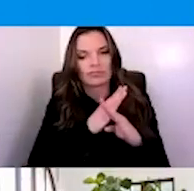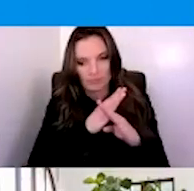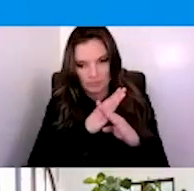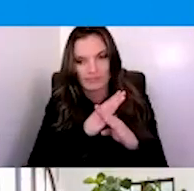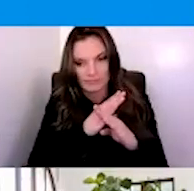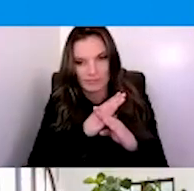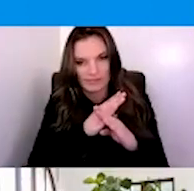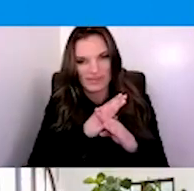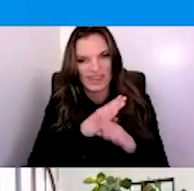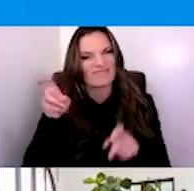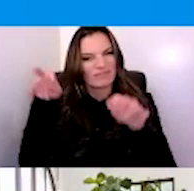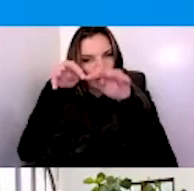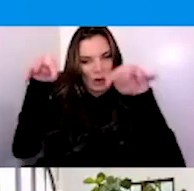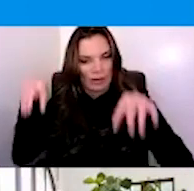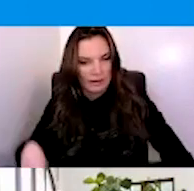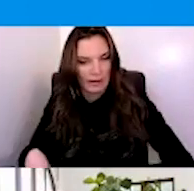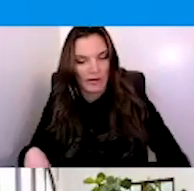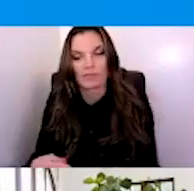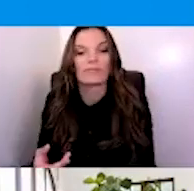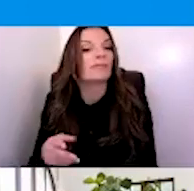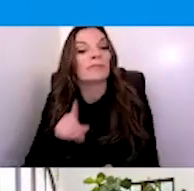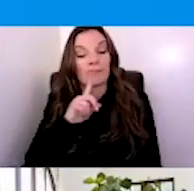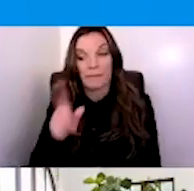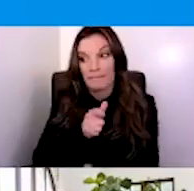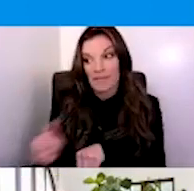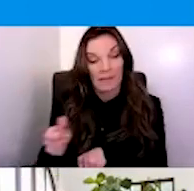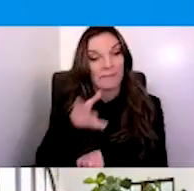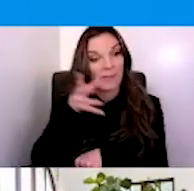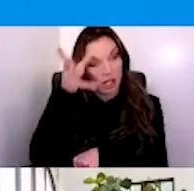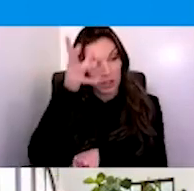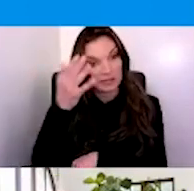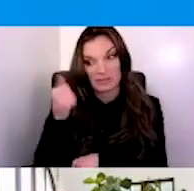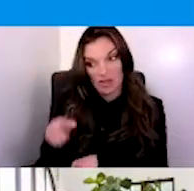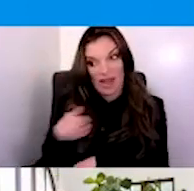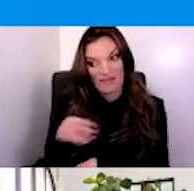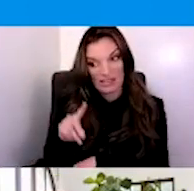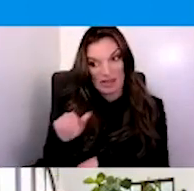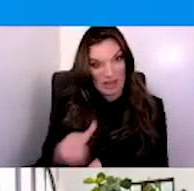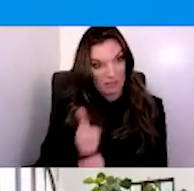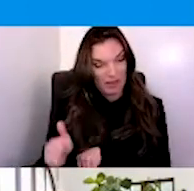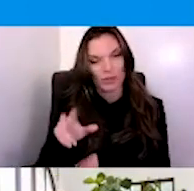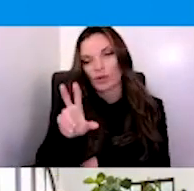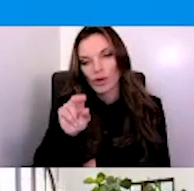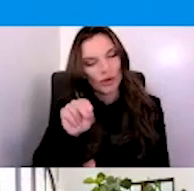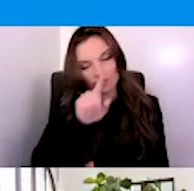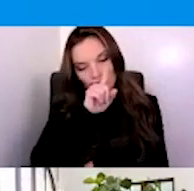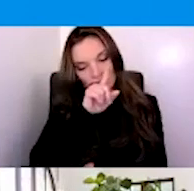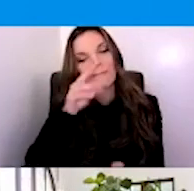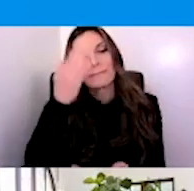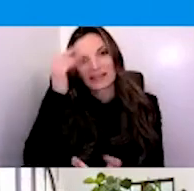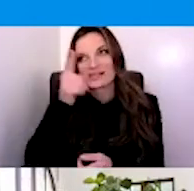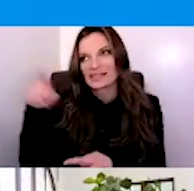experiencing the trickle down not because their parents have disabilities, but because ableism is so prevalent in our society. But